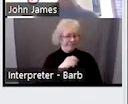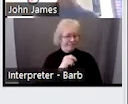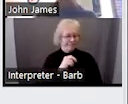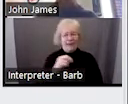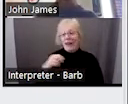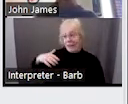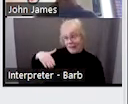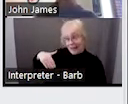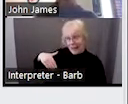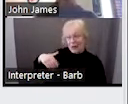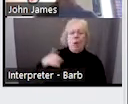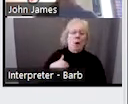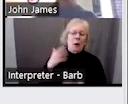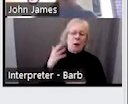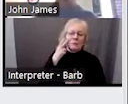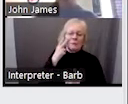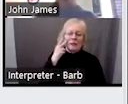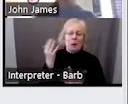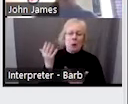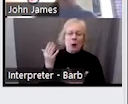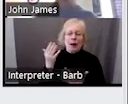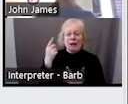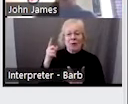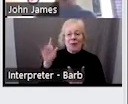We'll be looking for that in the future.